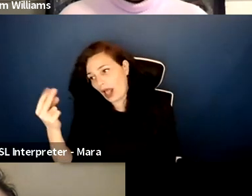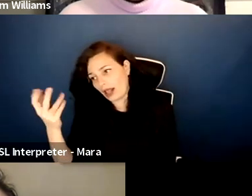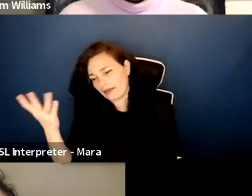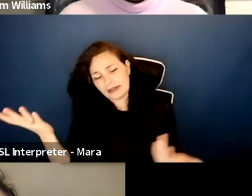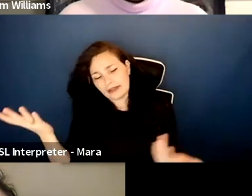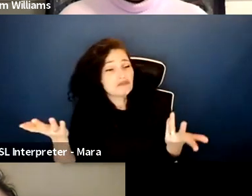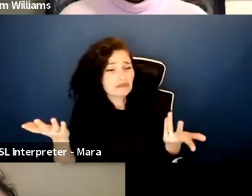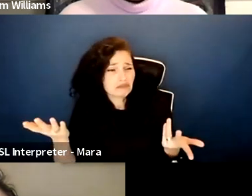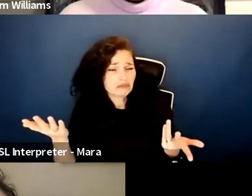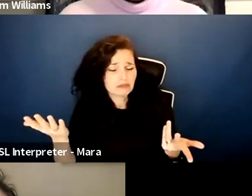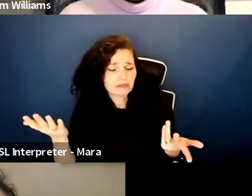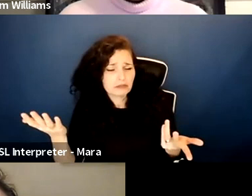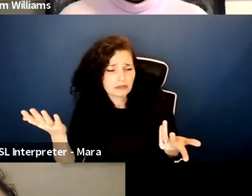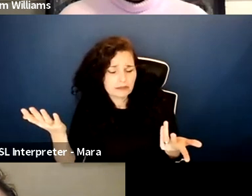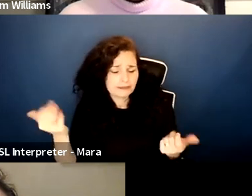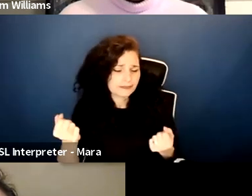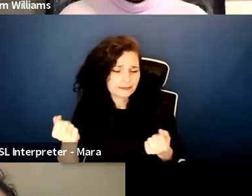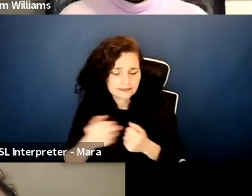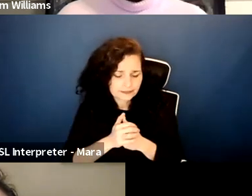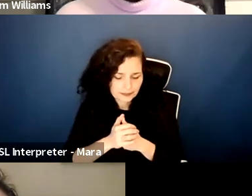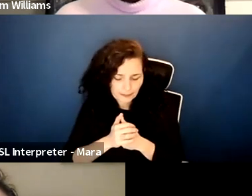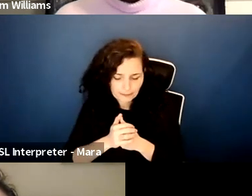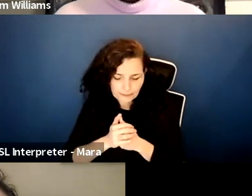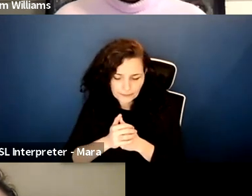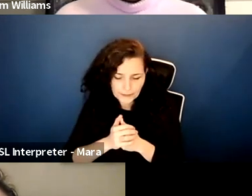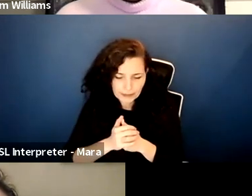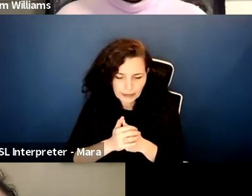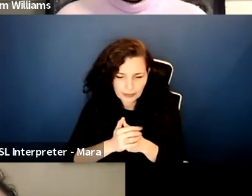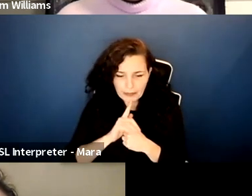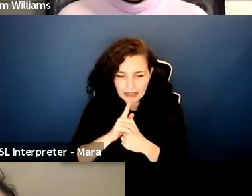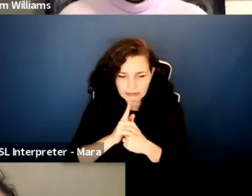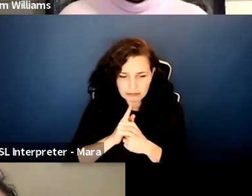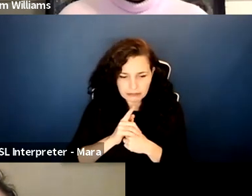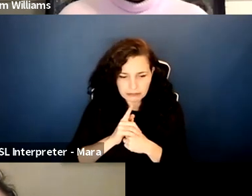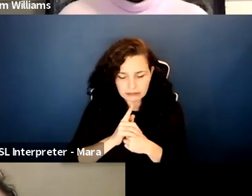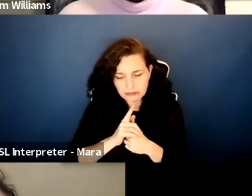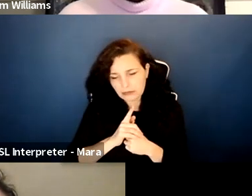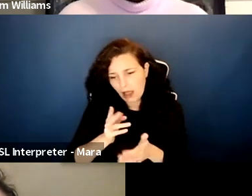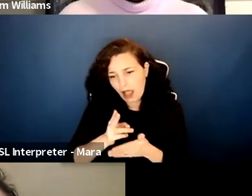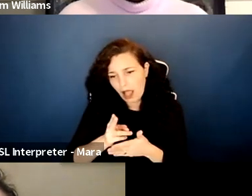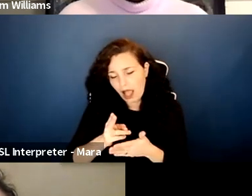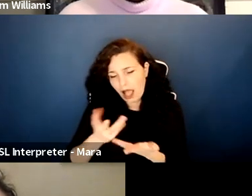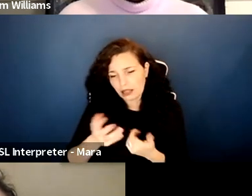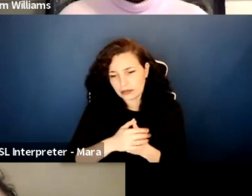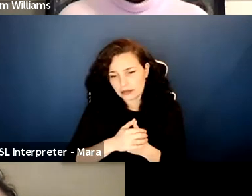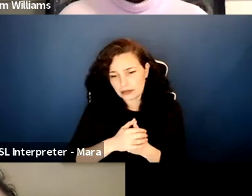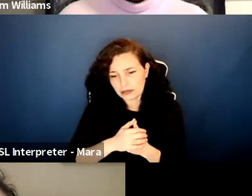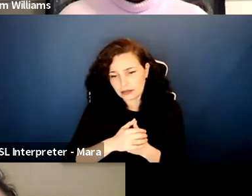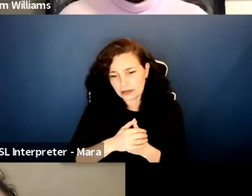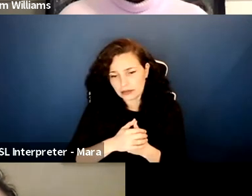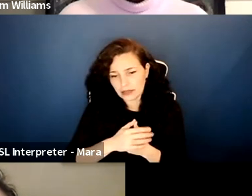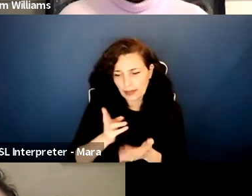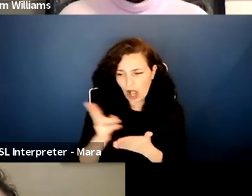Are you not going to, and it has to be, I guess, a real honest truth to this, like how people want to be able to come into the